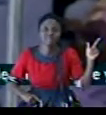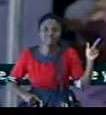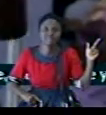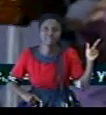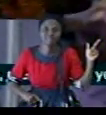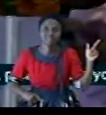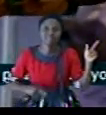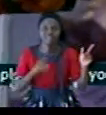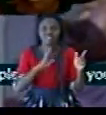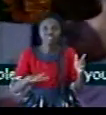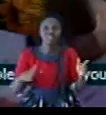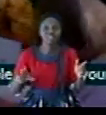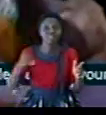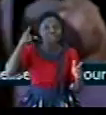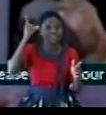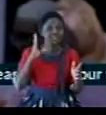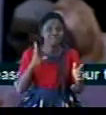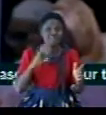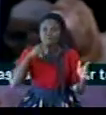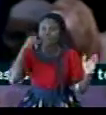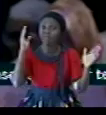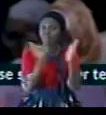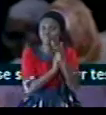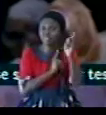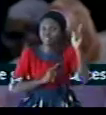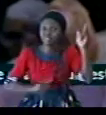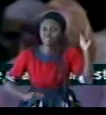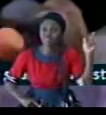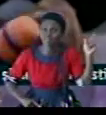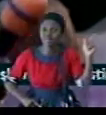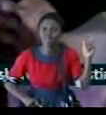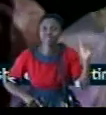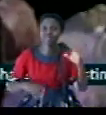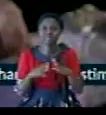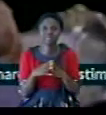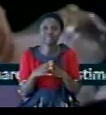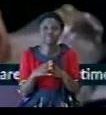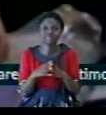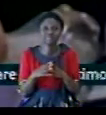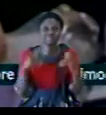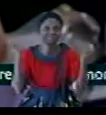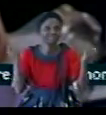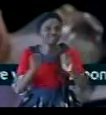Triumphant people of God, praise the Lord! Hallelujah!